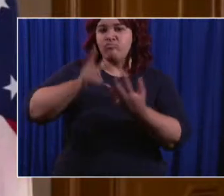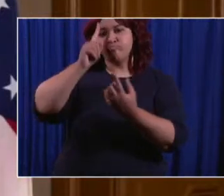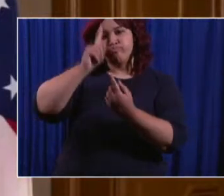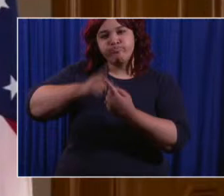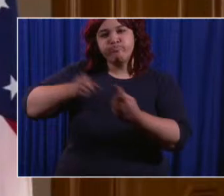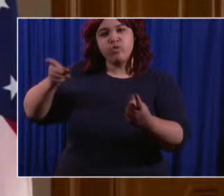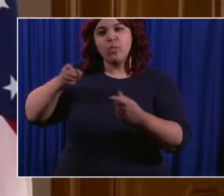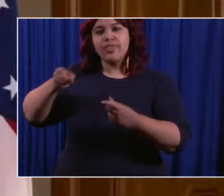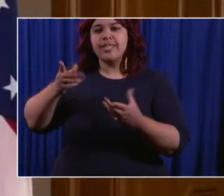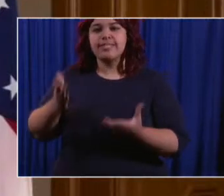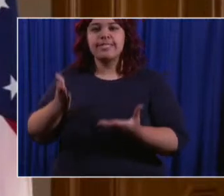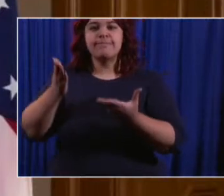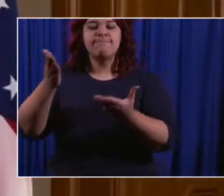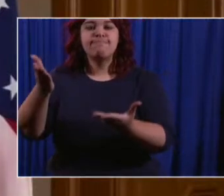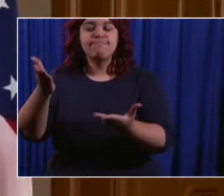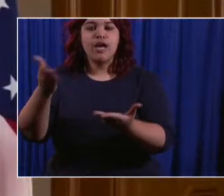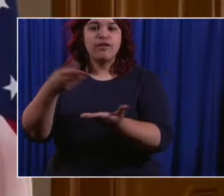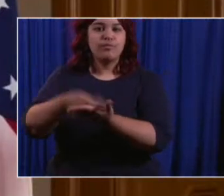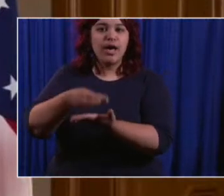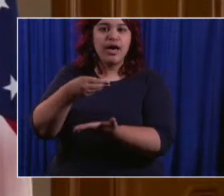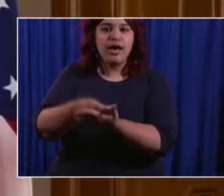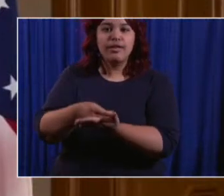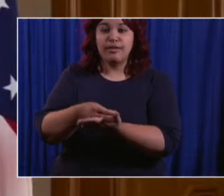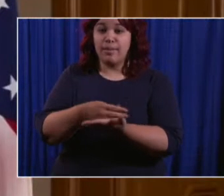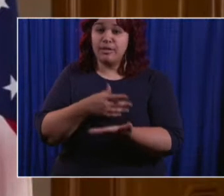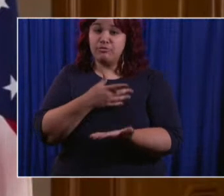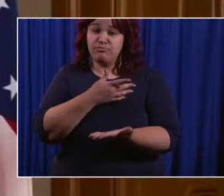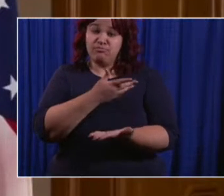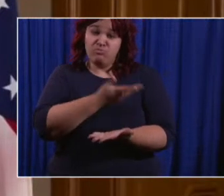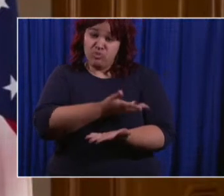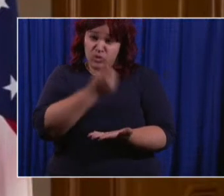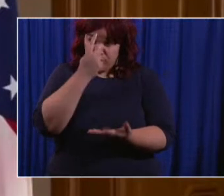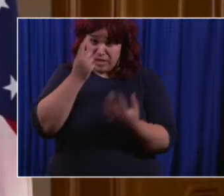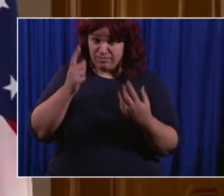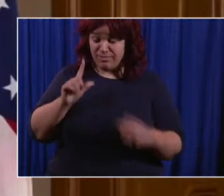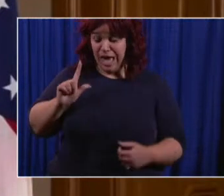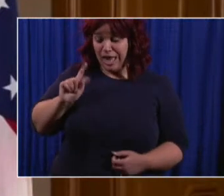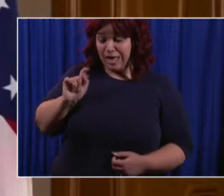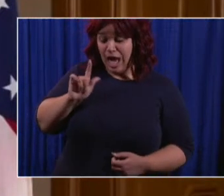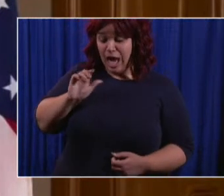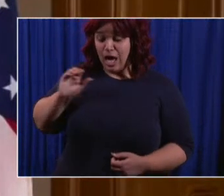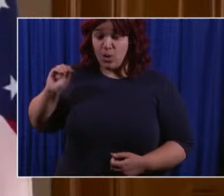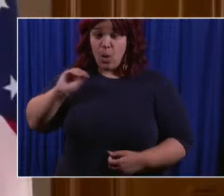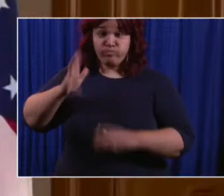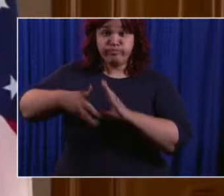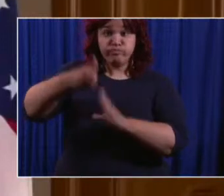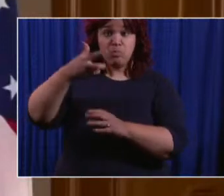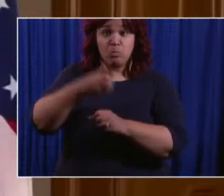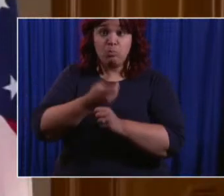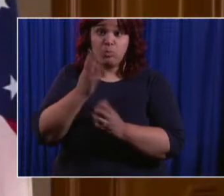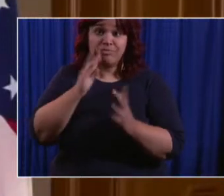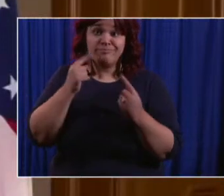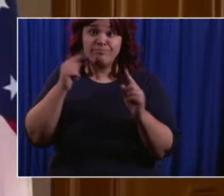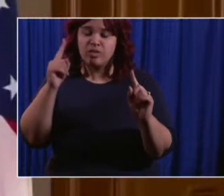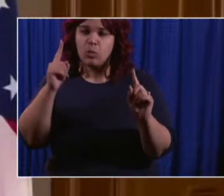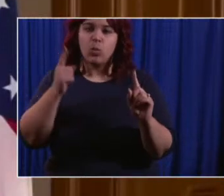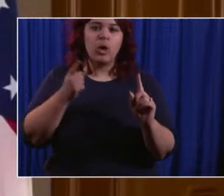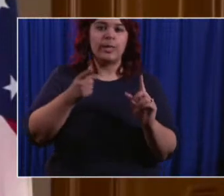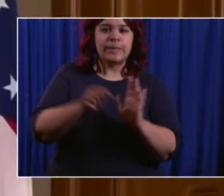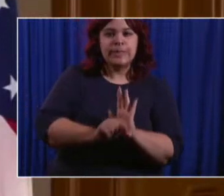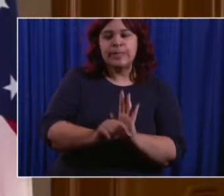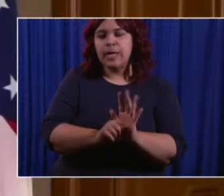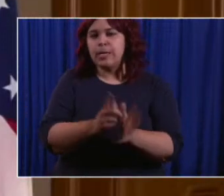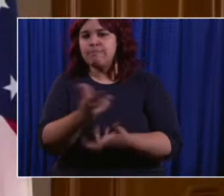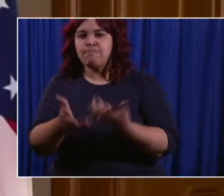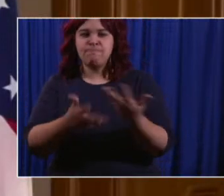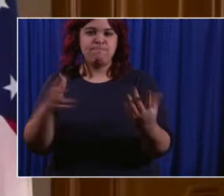factors at play as you're trying to gauge the effectiveness of this lottery? Thanks. Well, look, all I know is that before we announced it, we